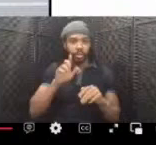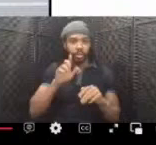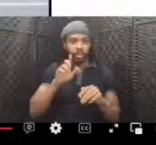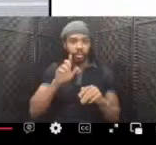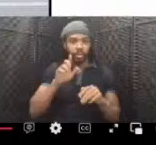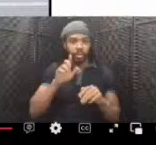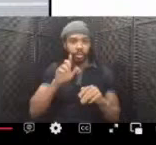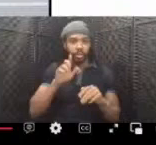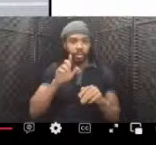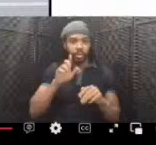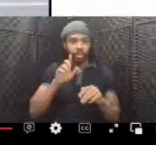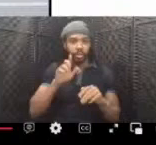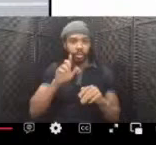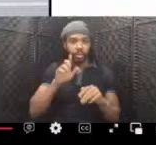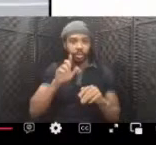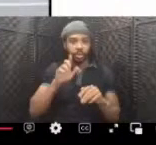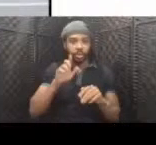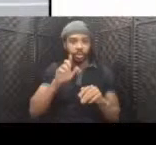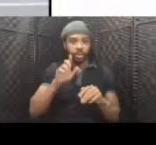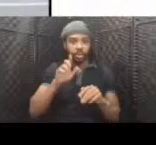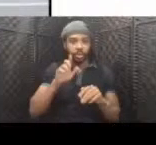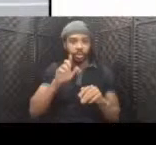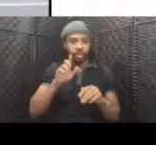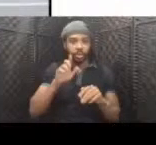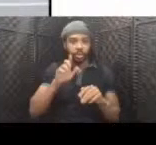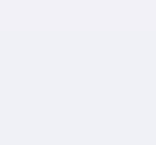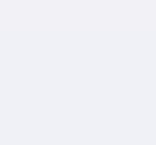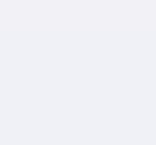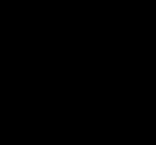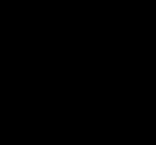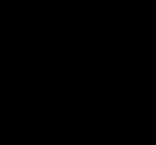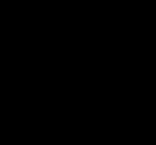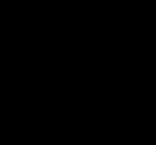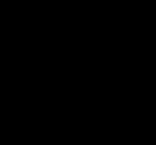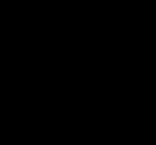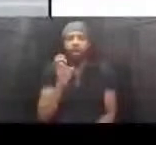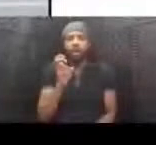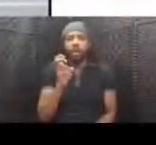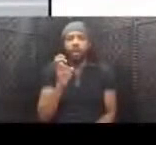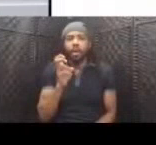Yeah, they've lost viewers. There's only 40 people on their end watching right now.